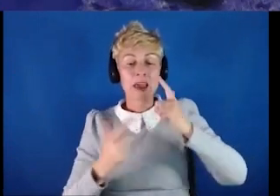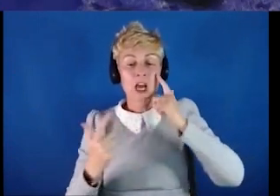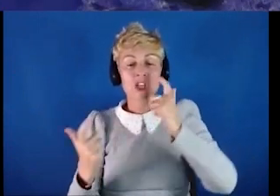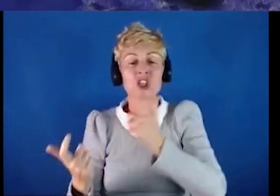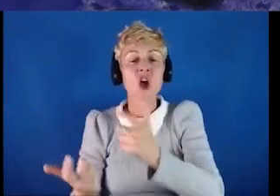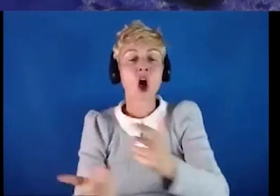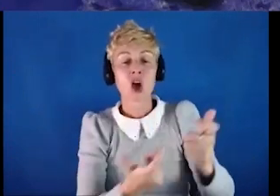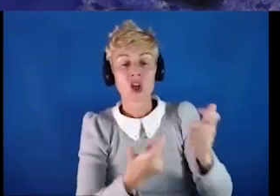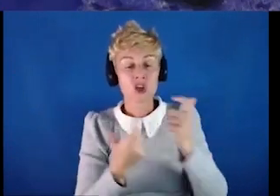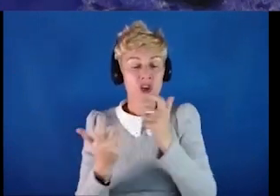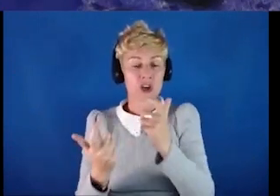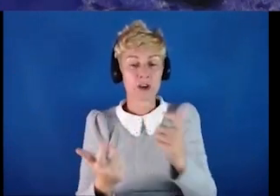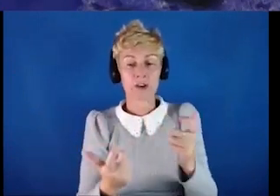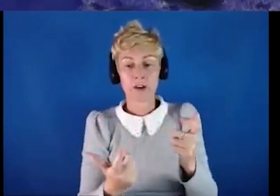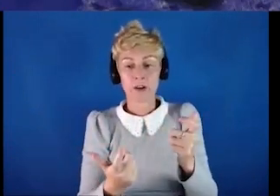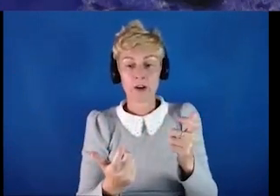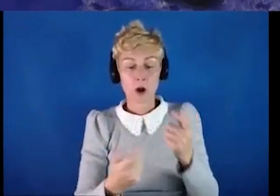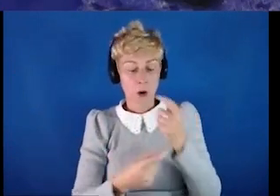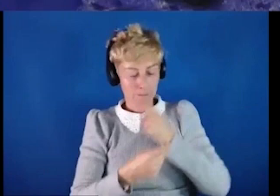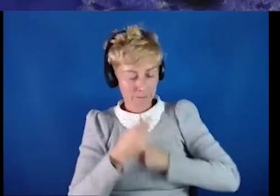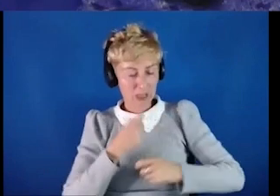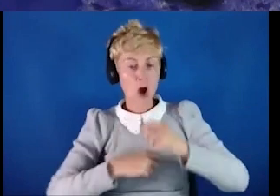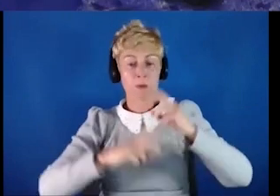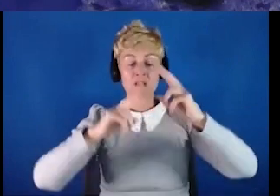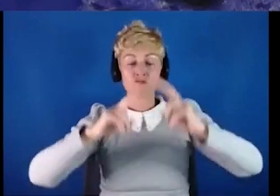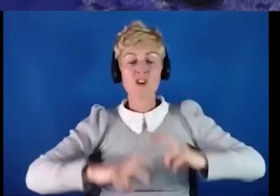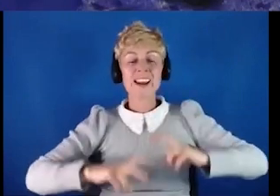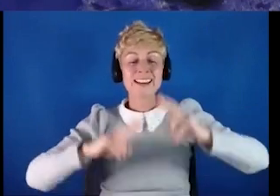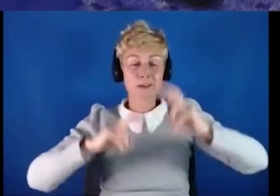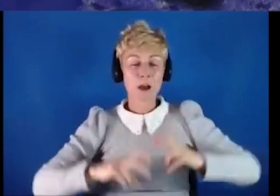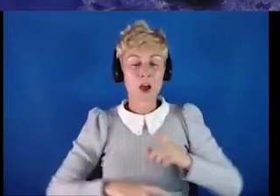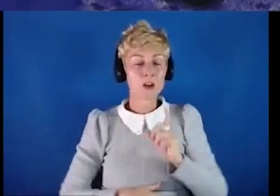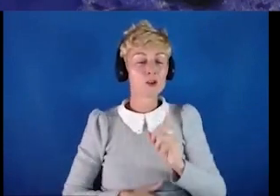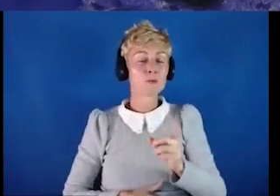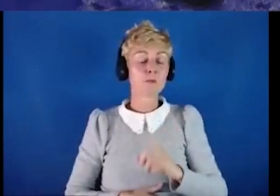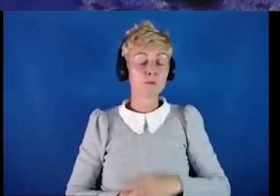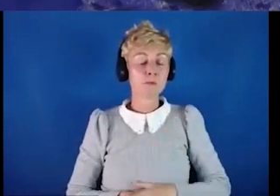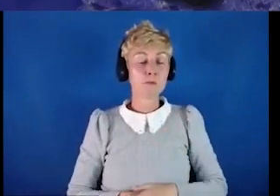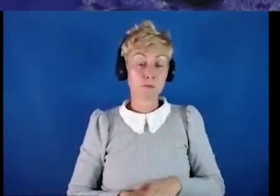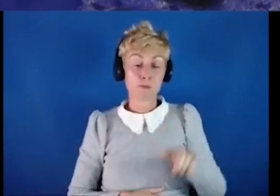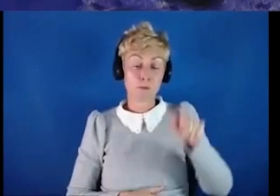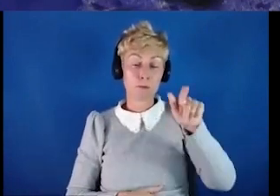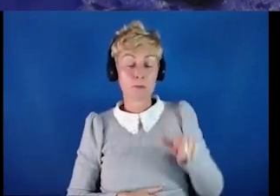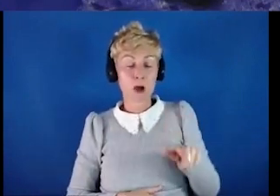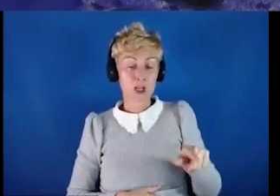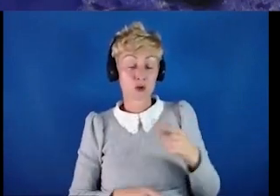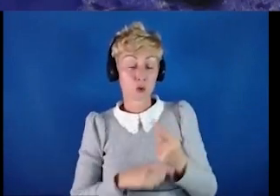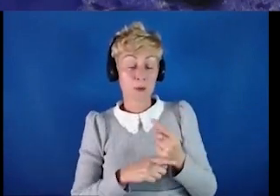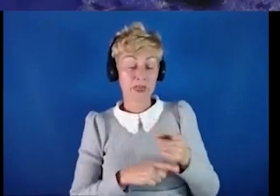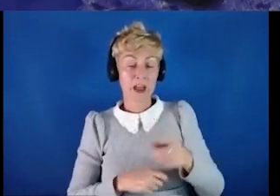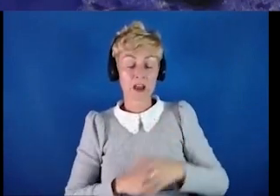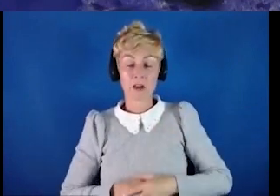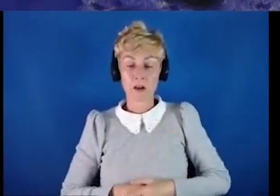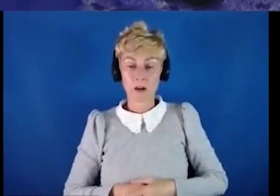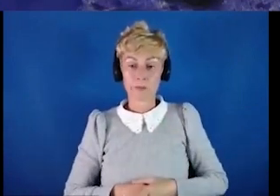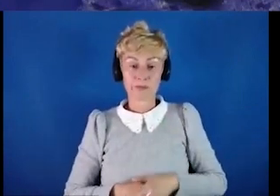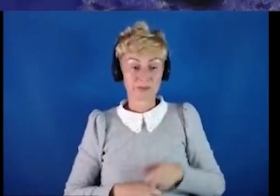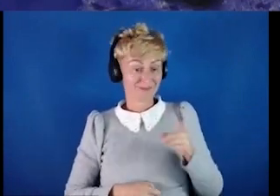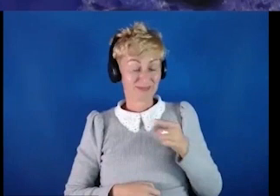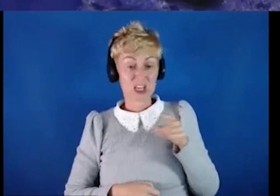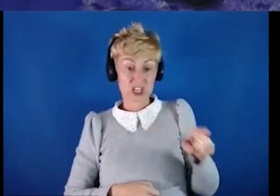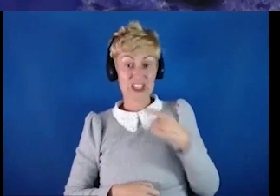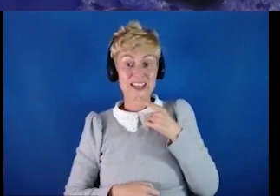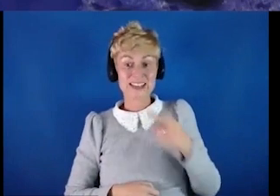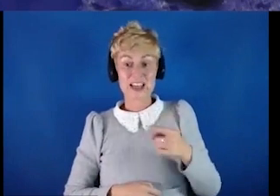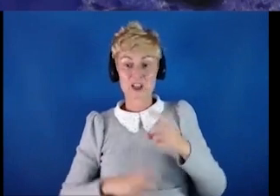people actually becoming and embodying research. And she said for her, research is a mode of